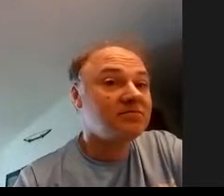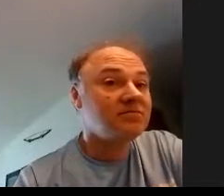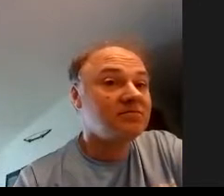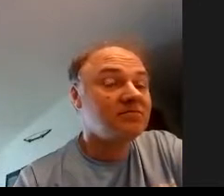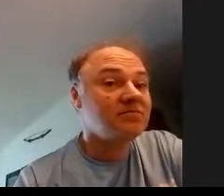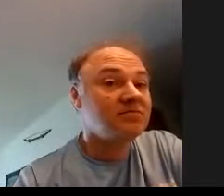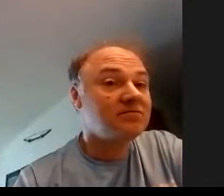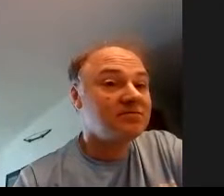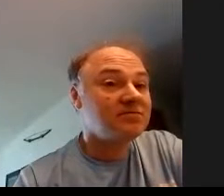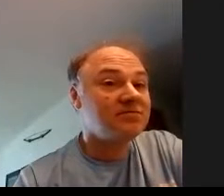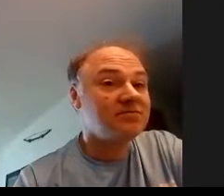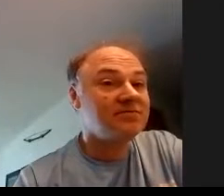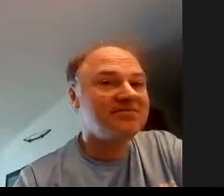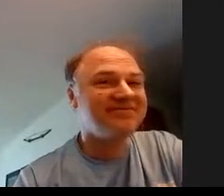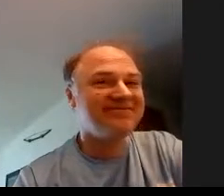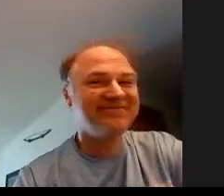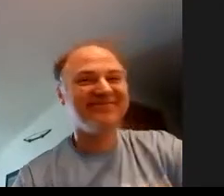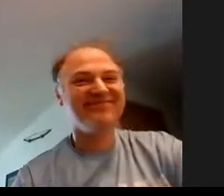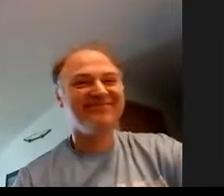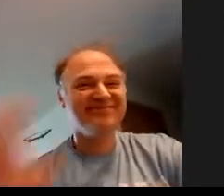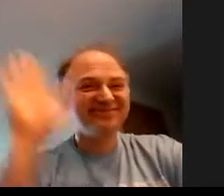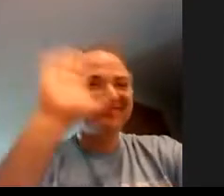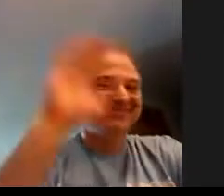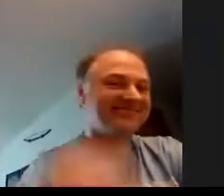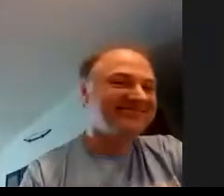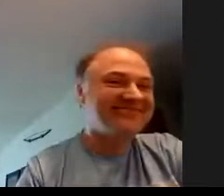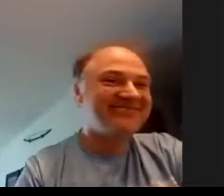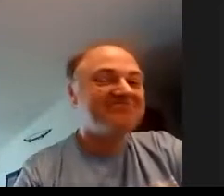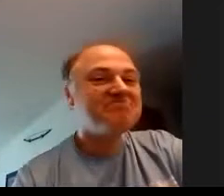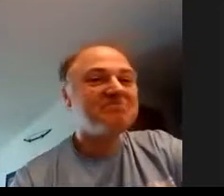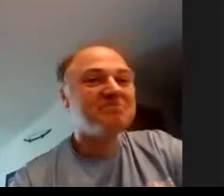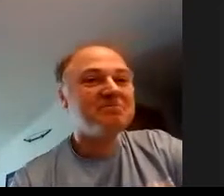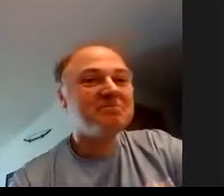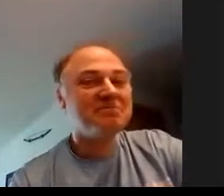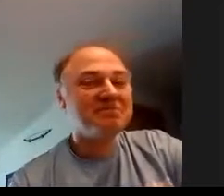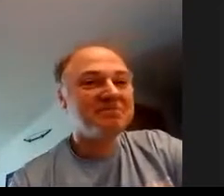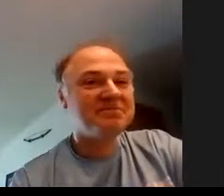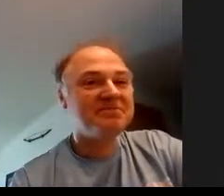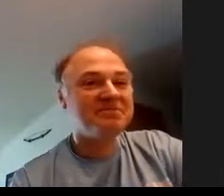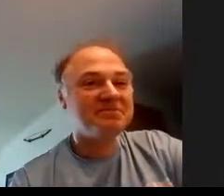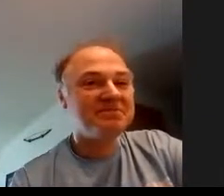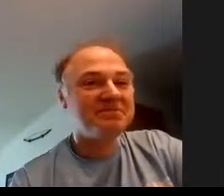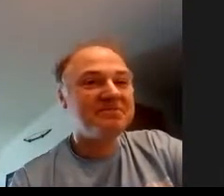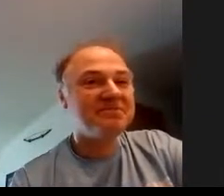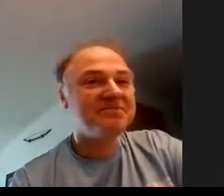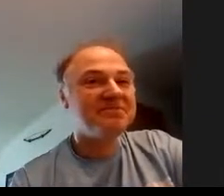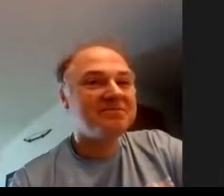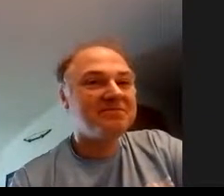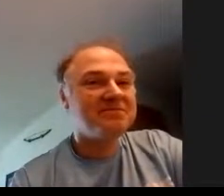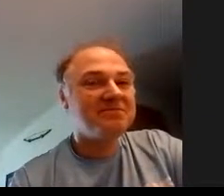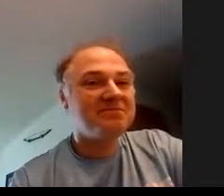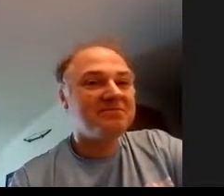Hugh did that. I'm going to point out Hugh is one of our council members, and he followed up on a number of bills, and he was actually said he was really